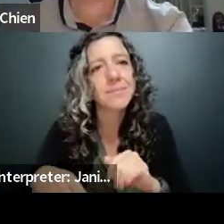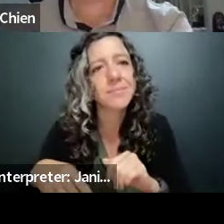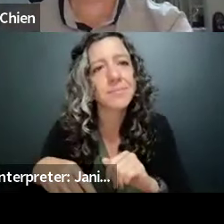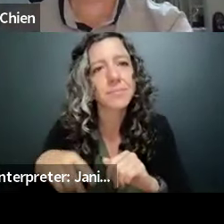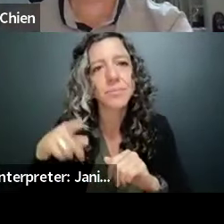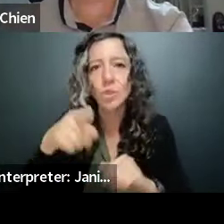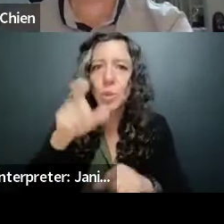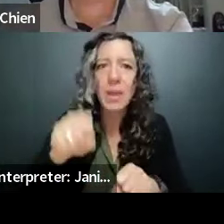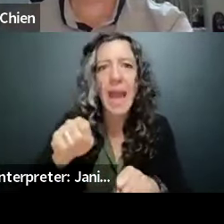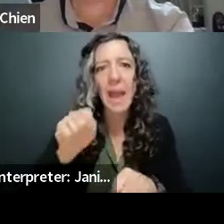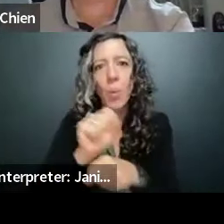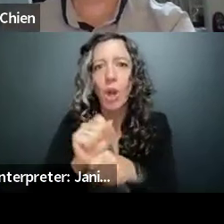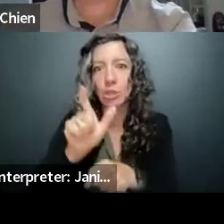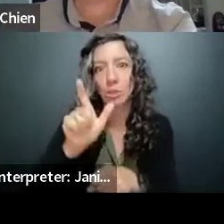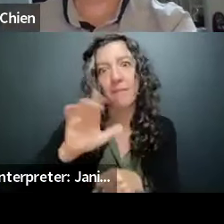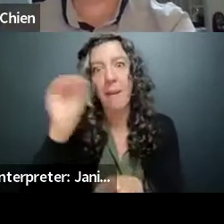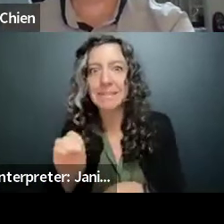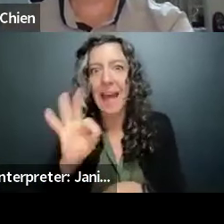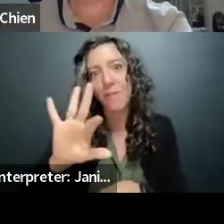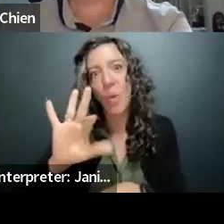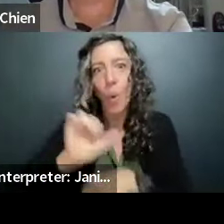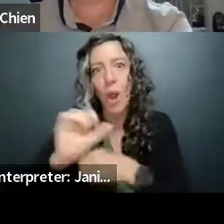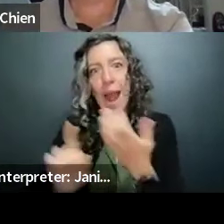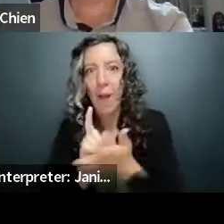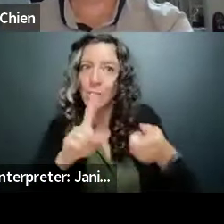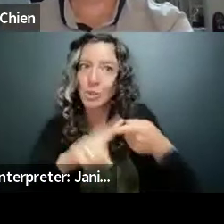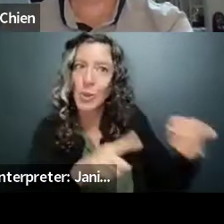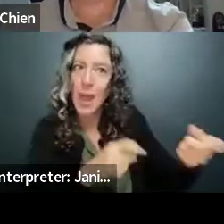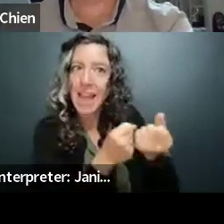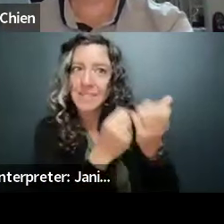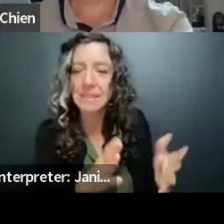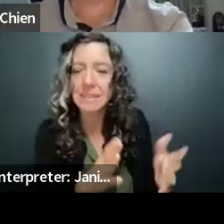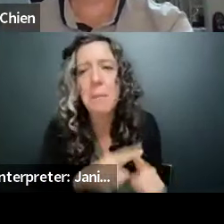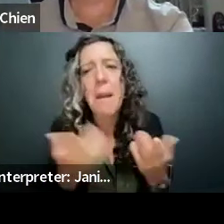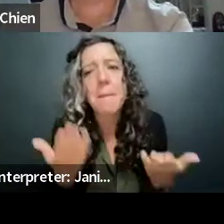that, but they may start warming up and saying, well, that's fine, you know, if you do a